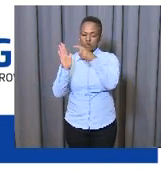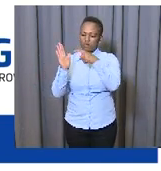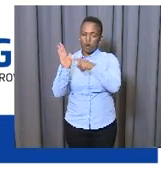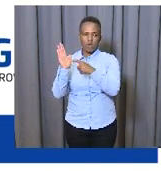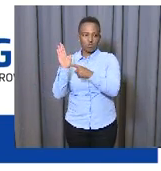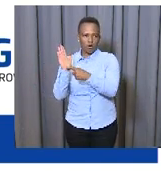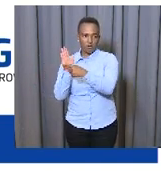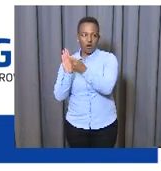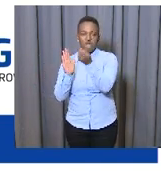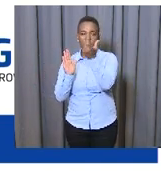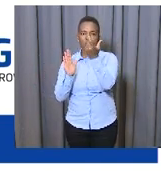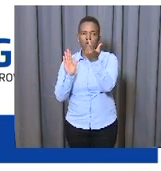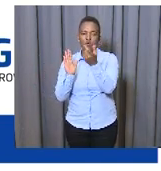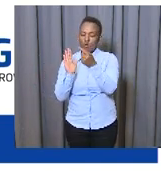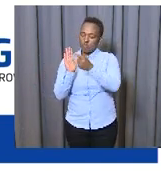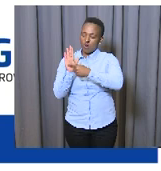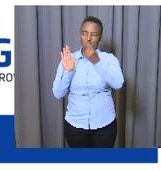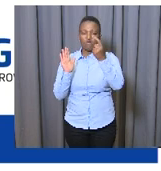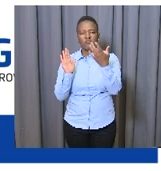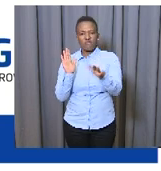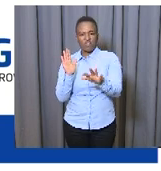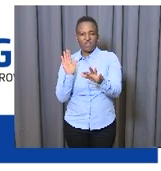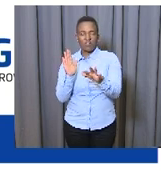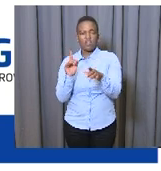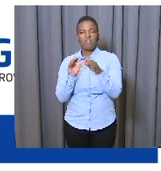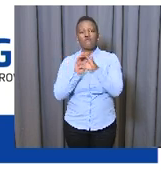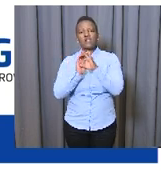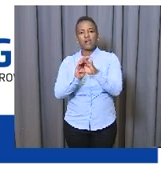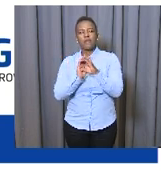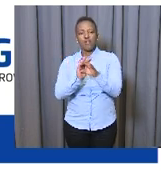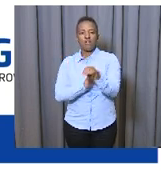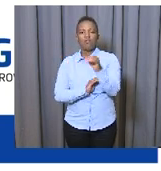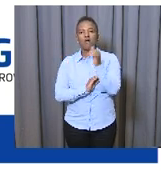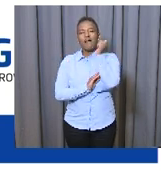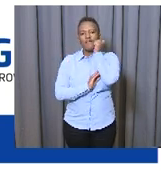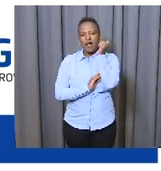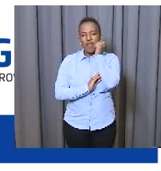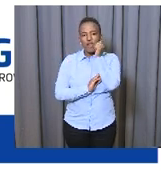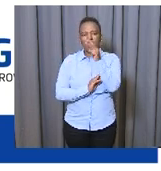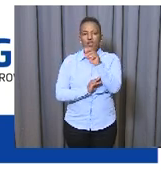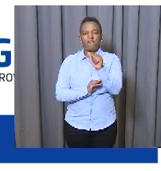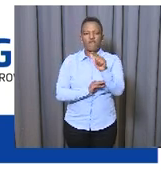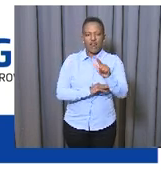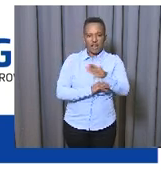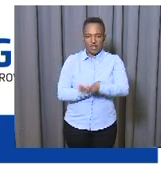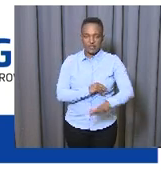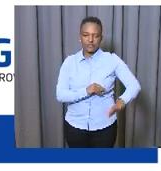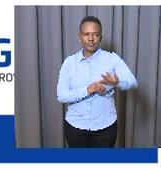a dot as small as in Van der Bijl. There would be few cases there